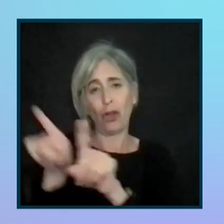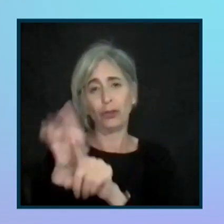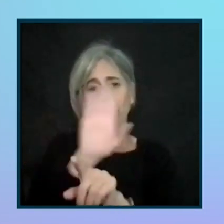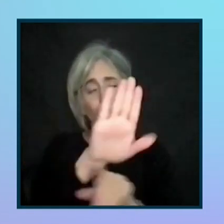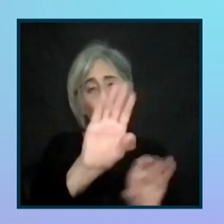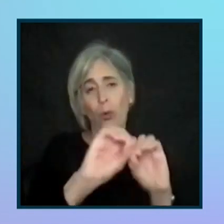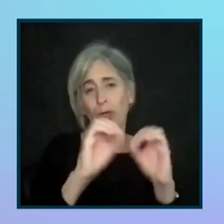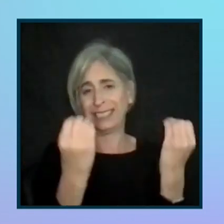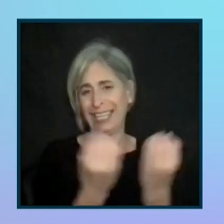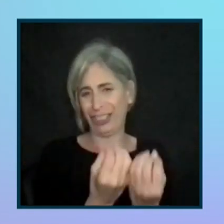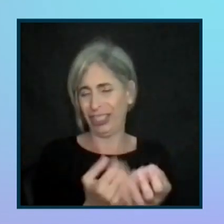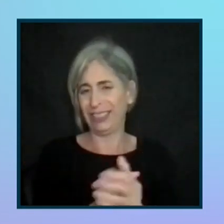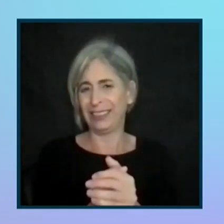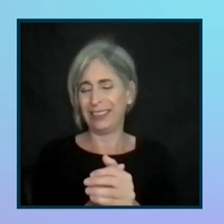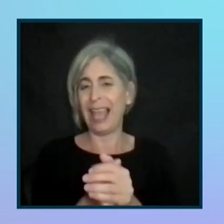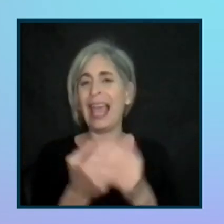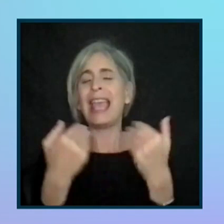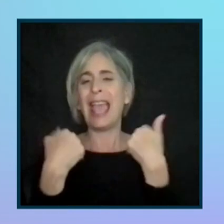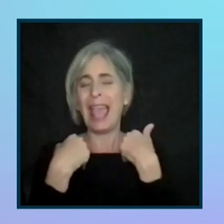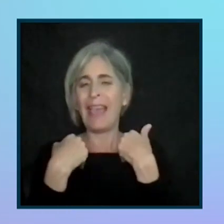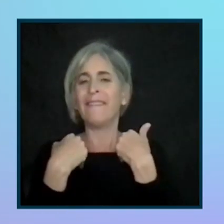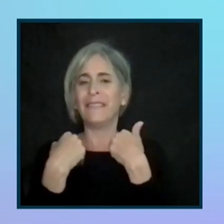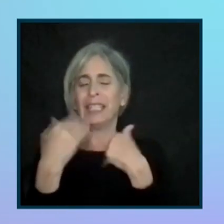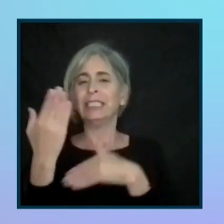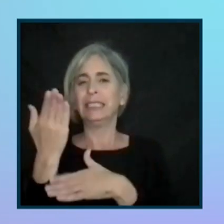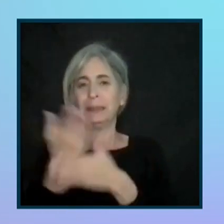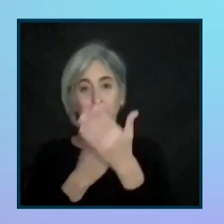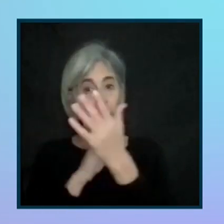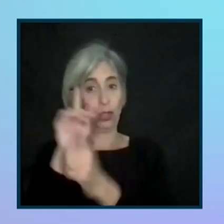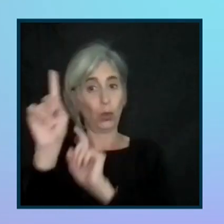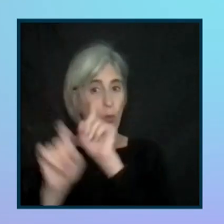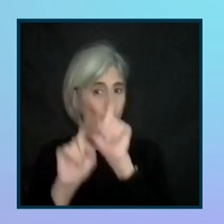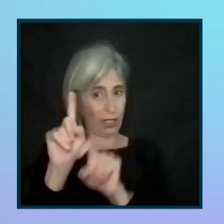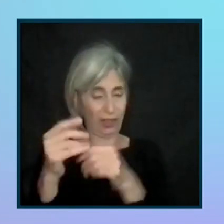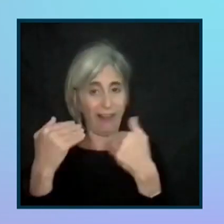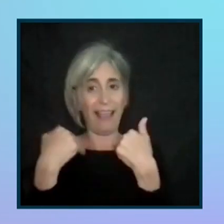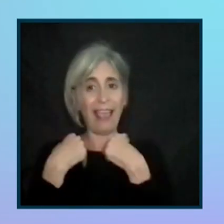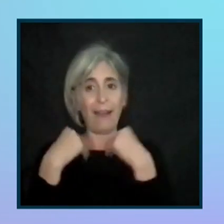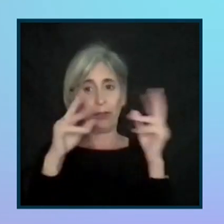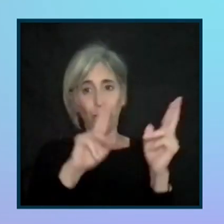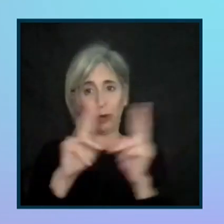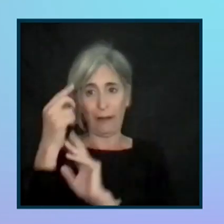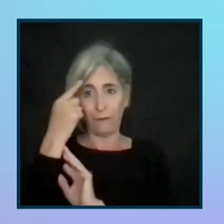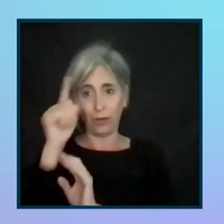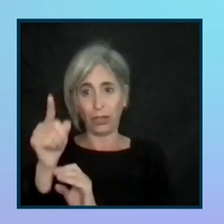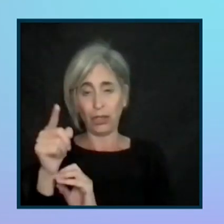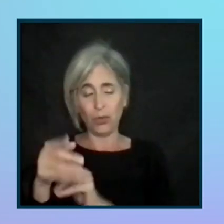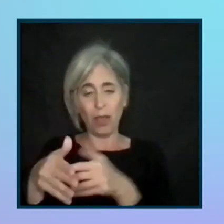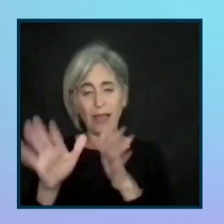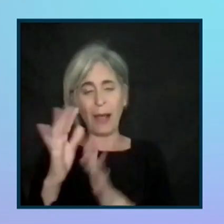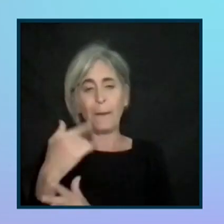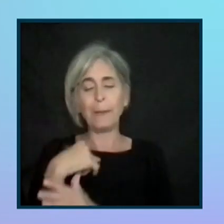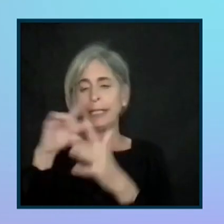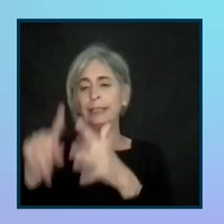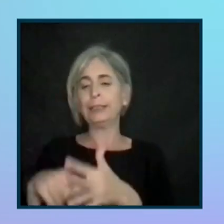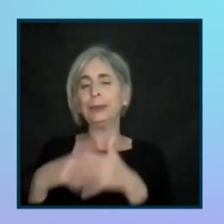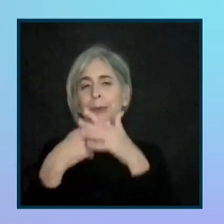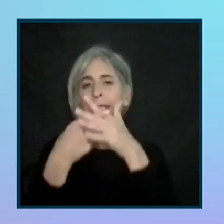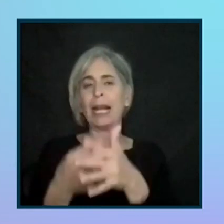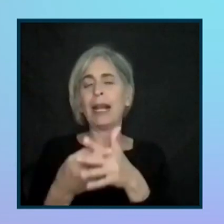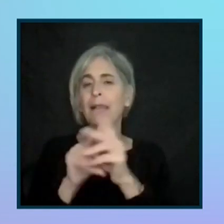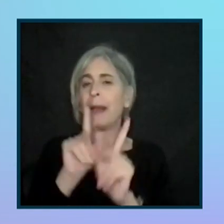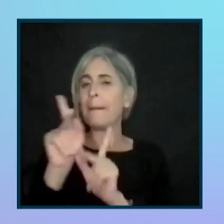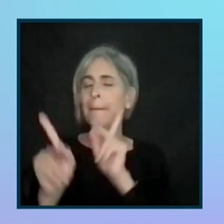All right, so I do have a bunch of questions, and let me get started. And for folks